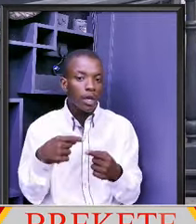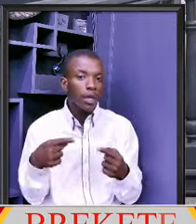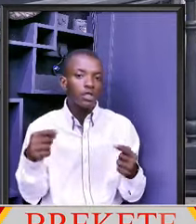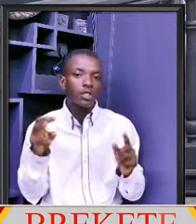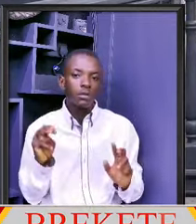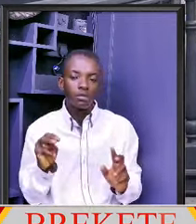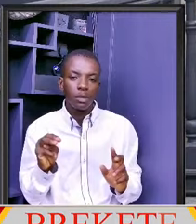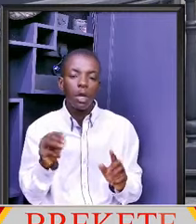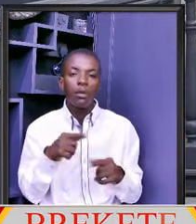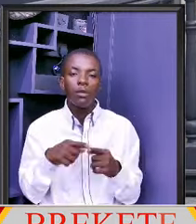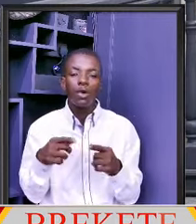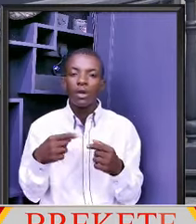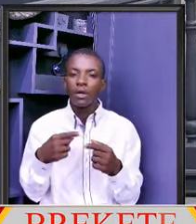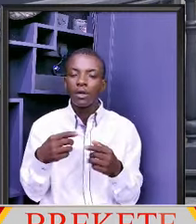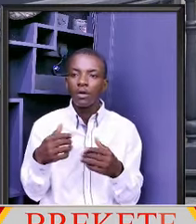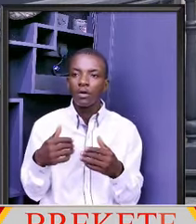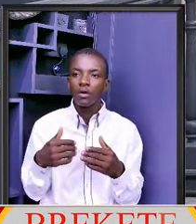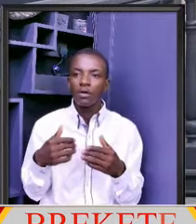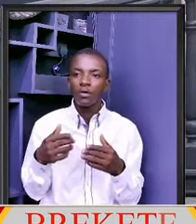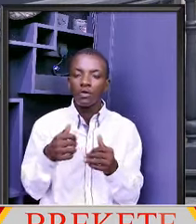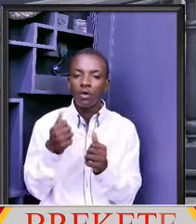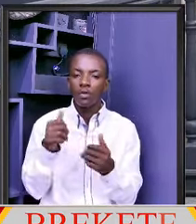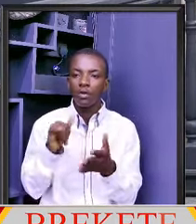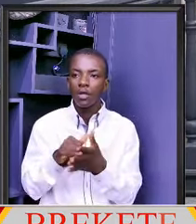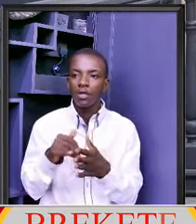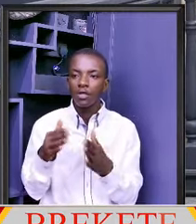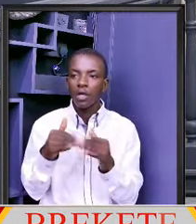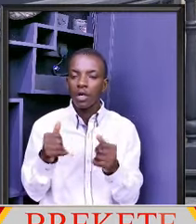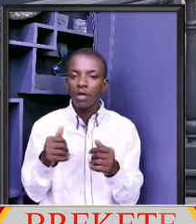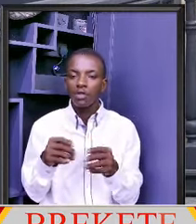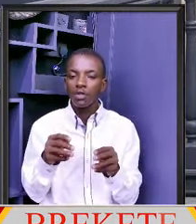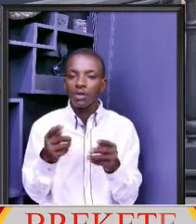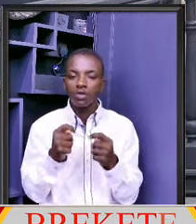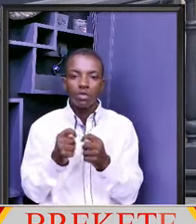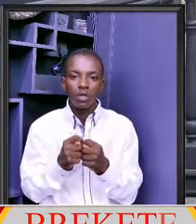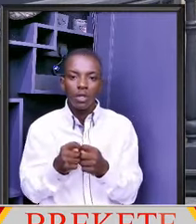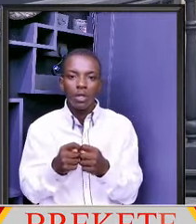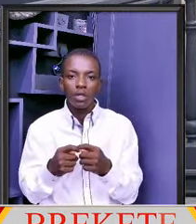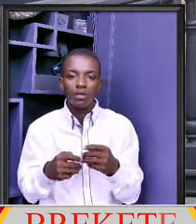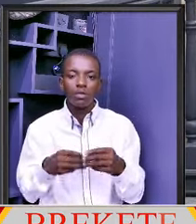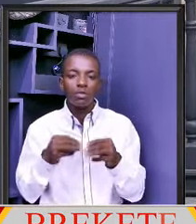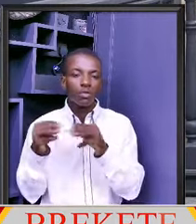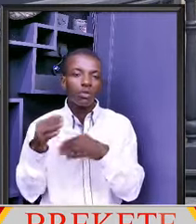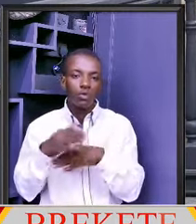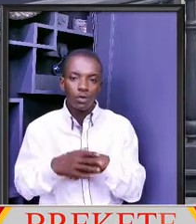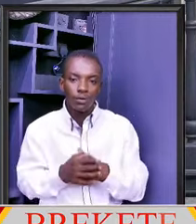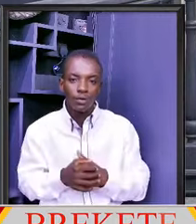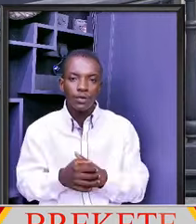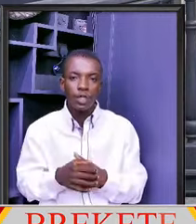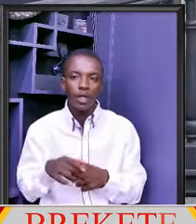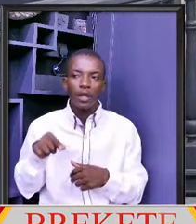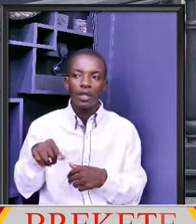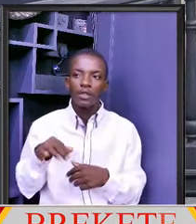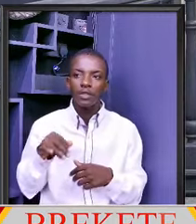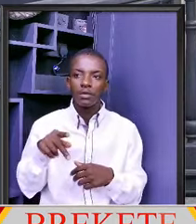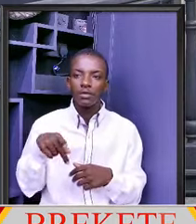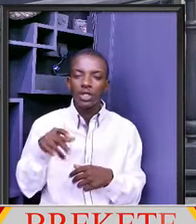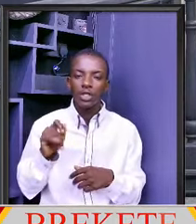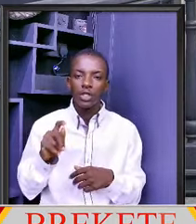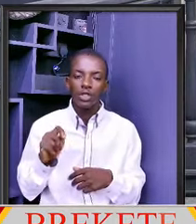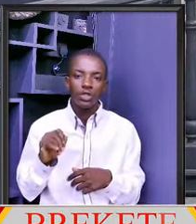against you. I'm following him that this house will come together and see how we can move on. He said, this is the